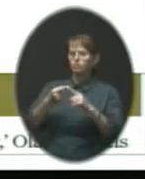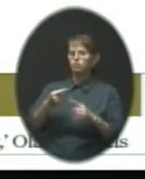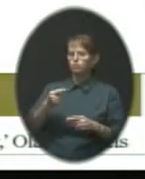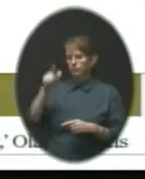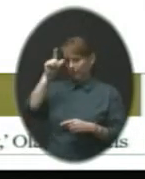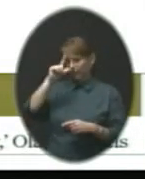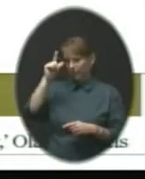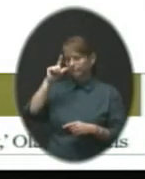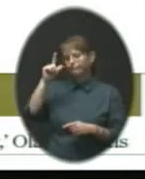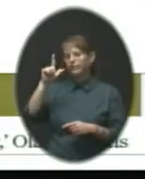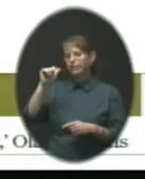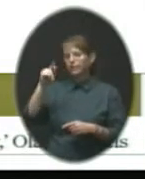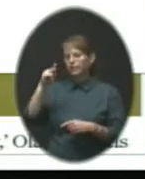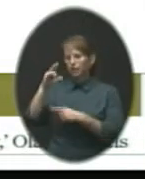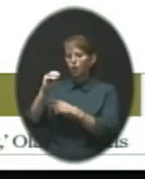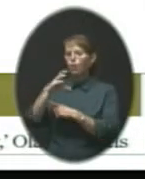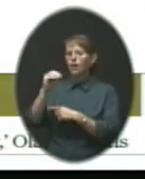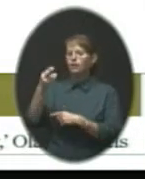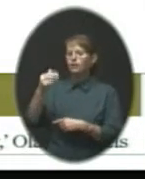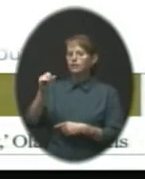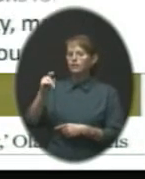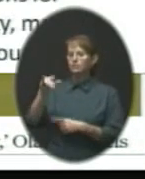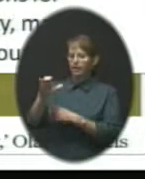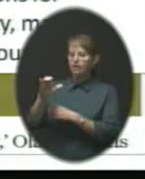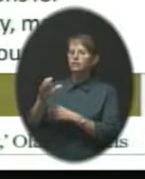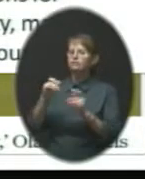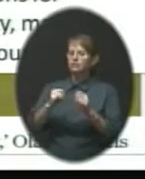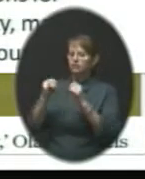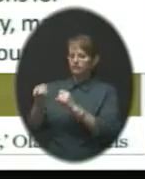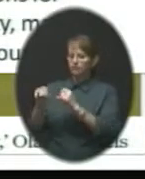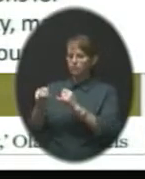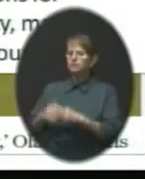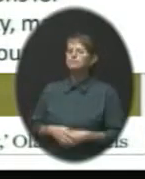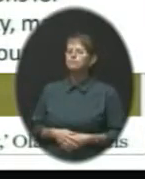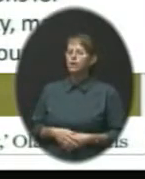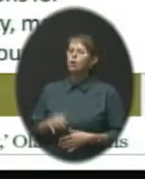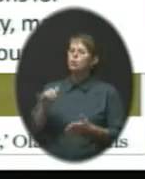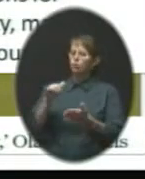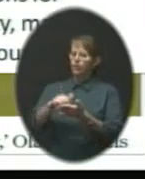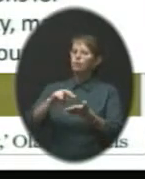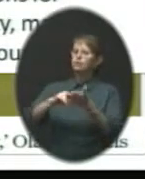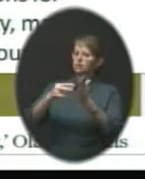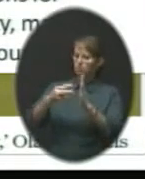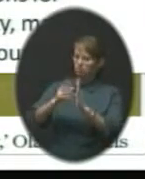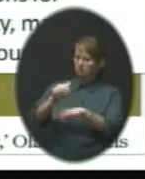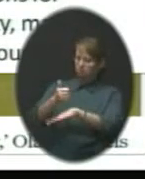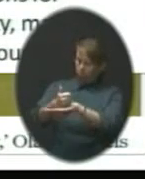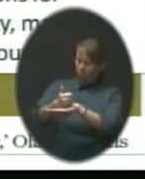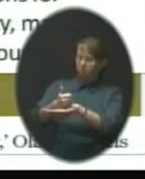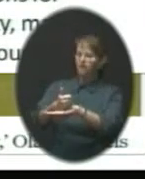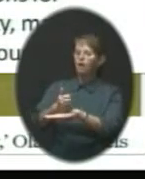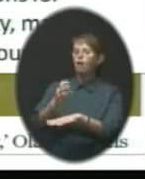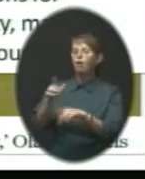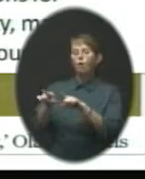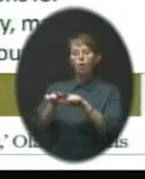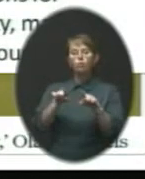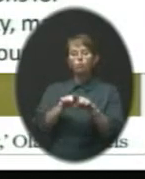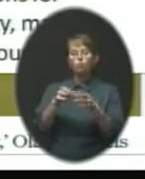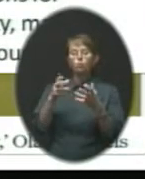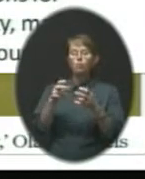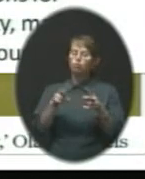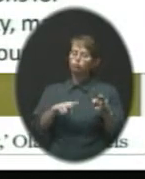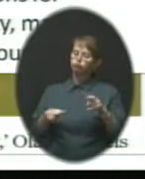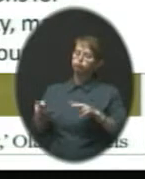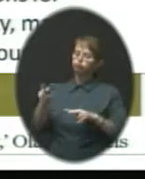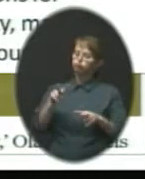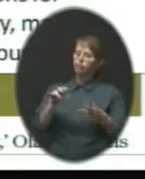individuals. And so that was kind of the purpose that was stated. Certainly also our purpose was to kind of take a look at this area and